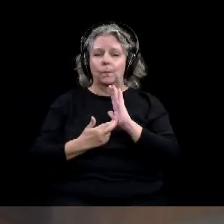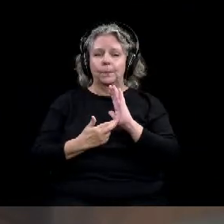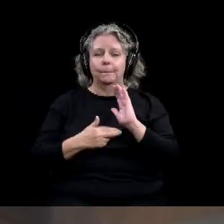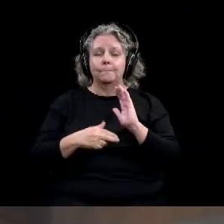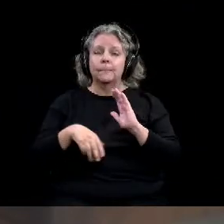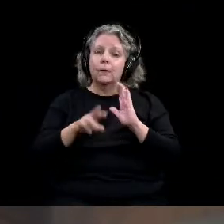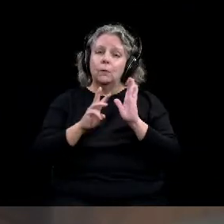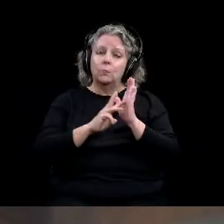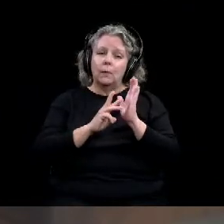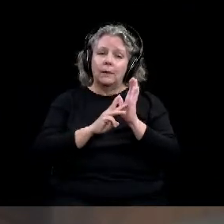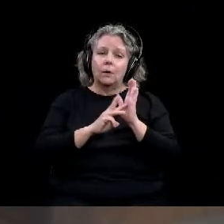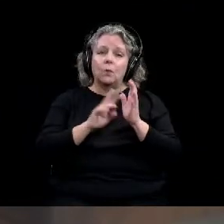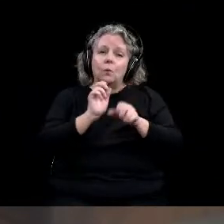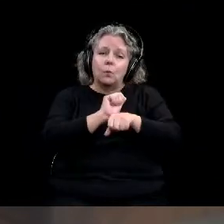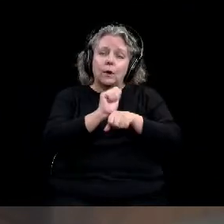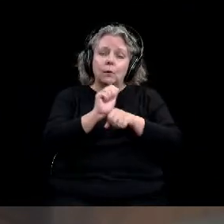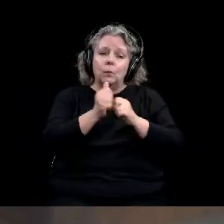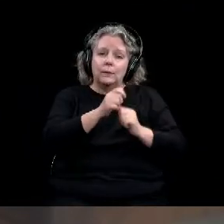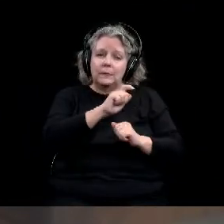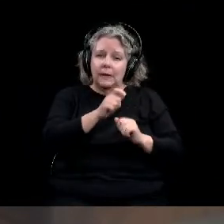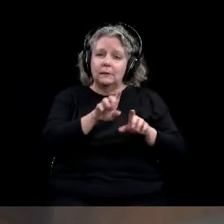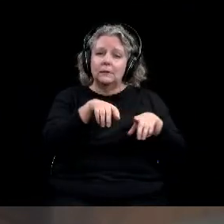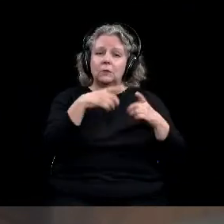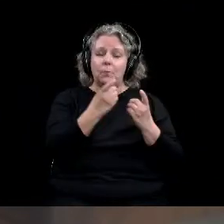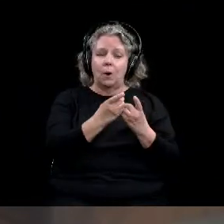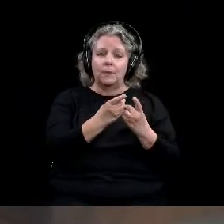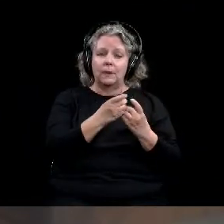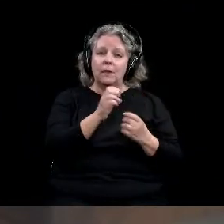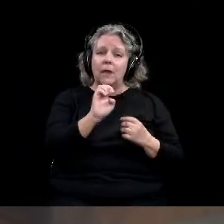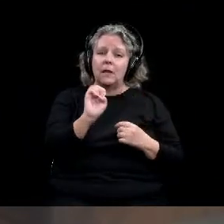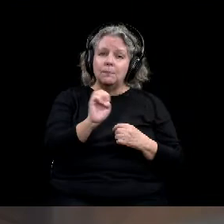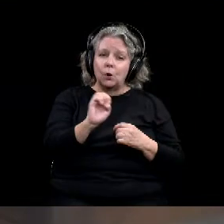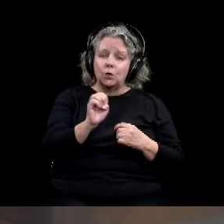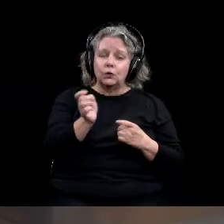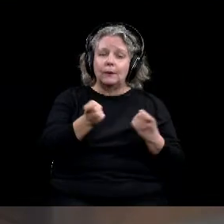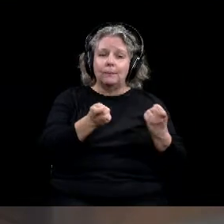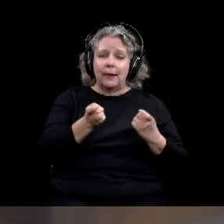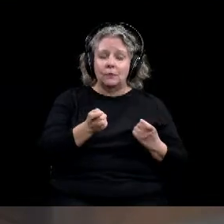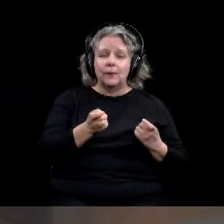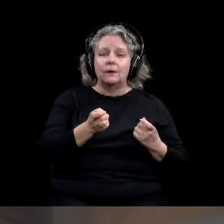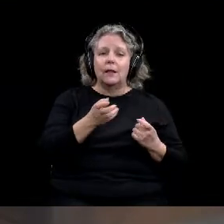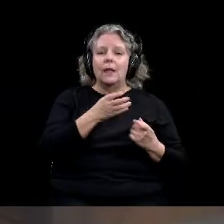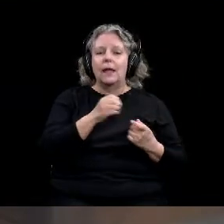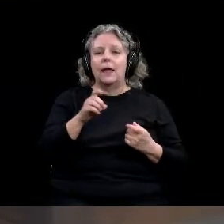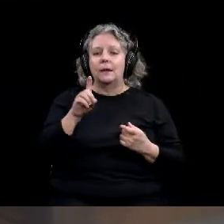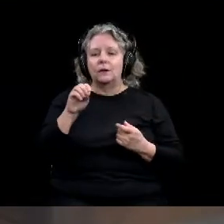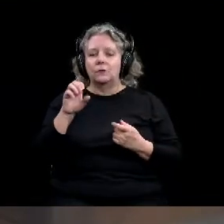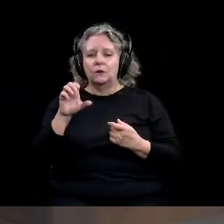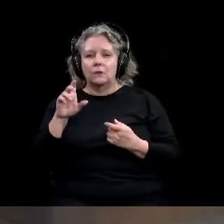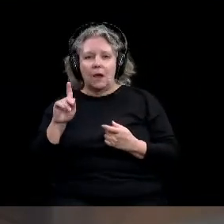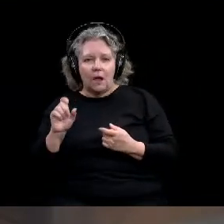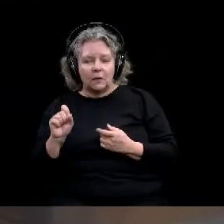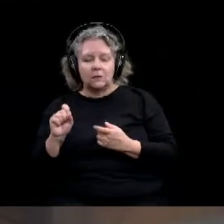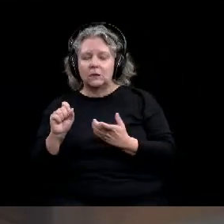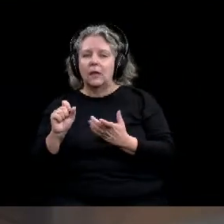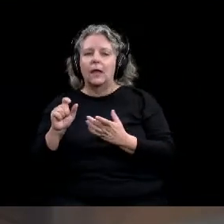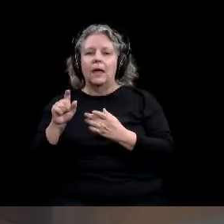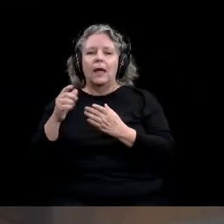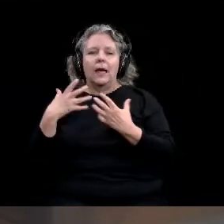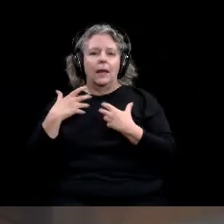Management and DOC's health testing to provide free COVID-19 testing to the community. When you